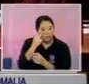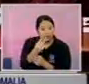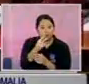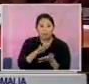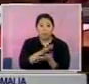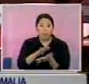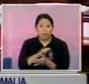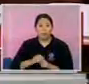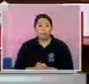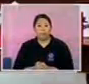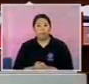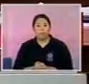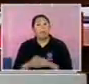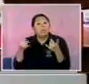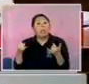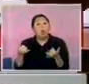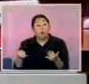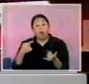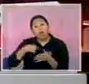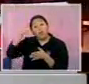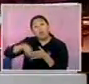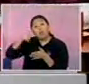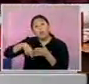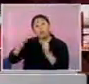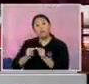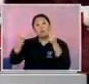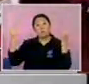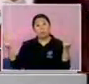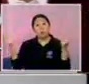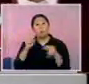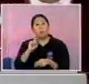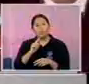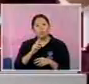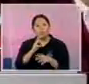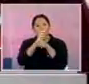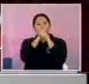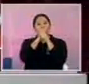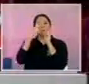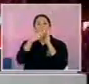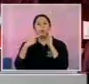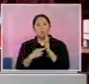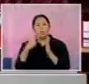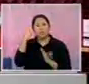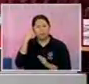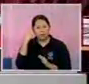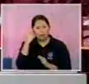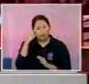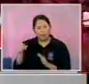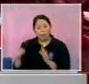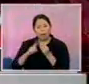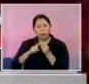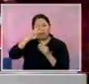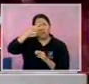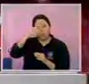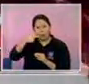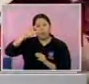in the newspapers a gag rule. And I think they're referring to the second and third paragraph I read. Let me just point out that